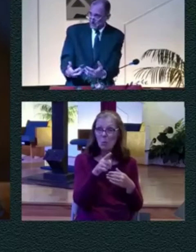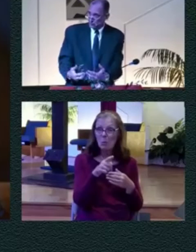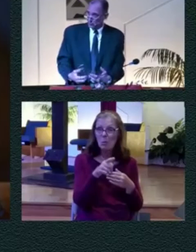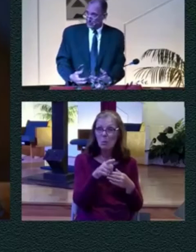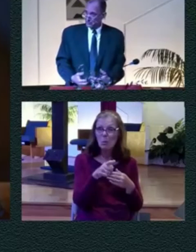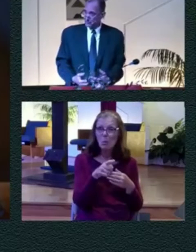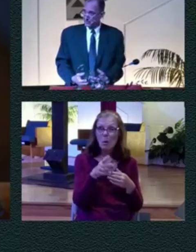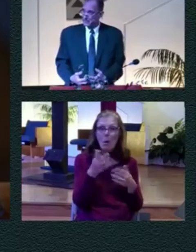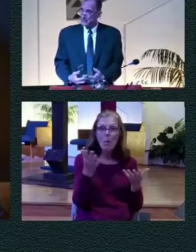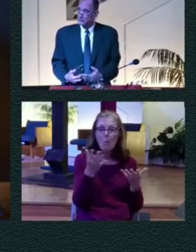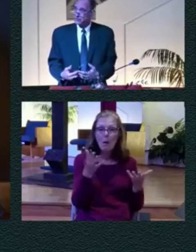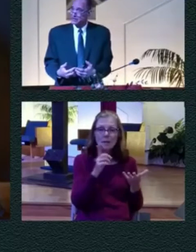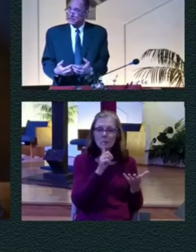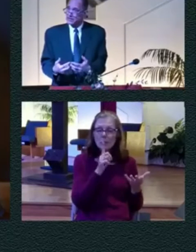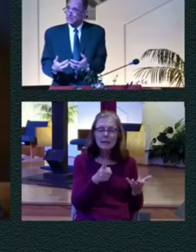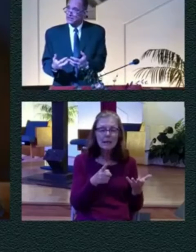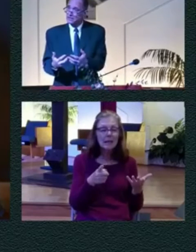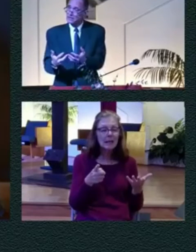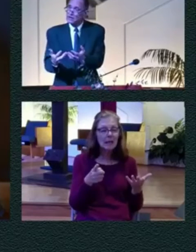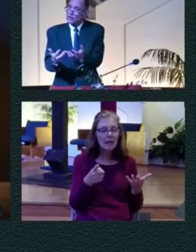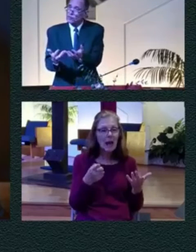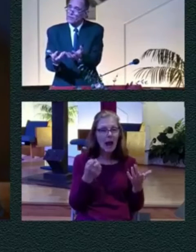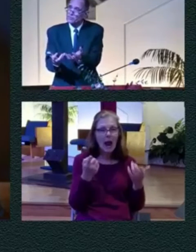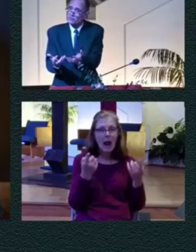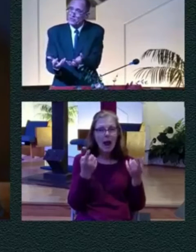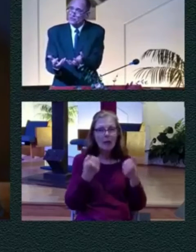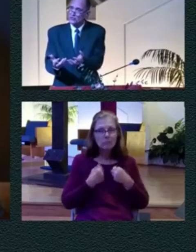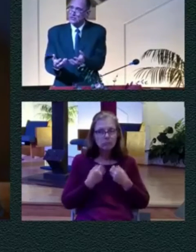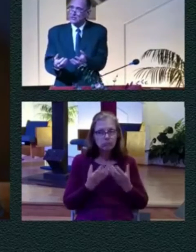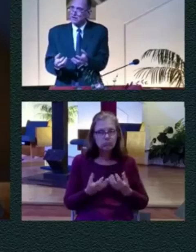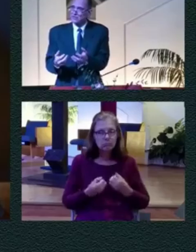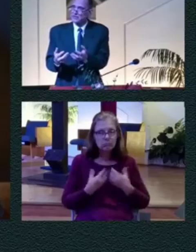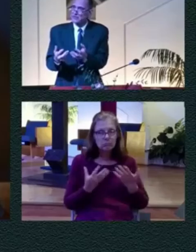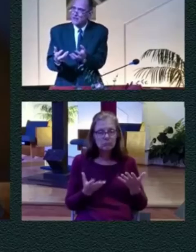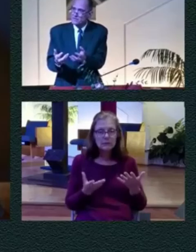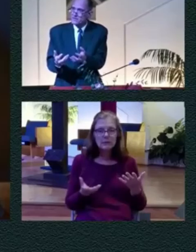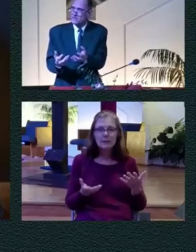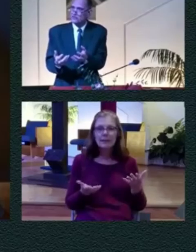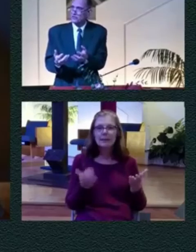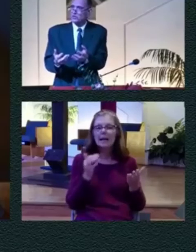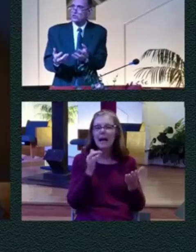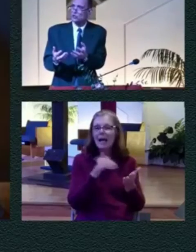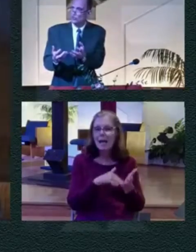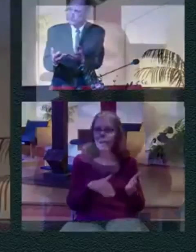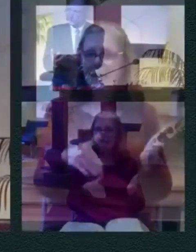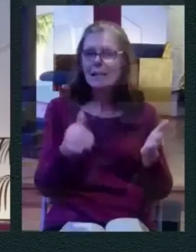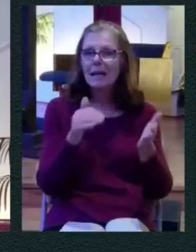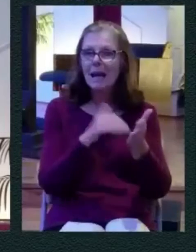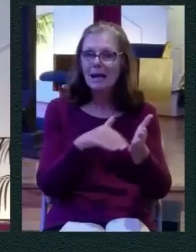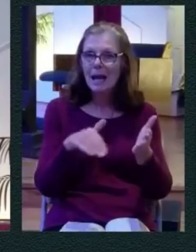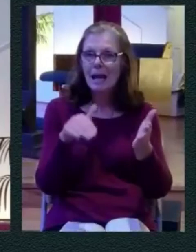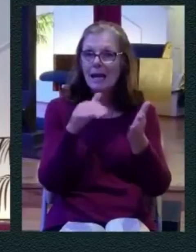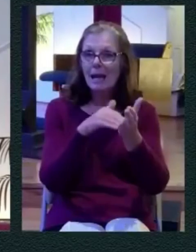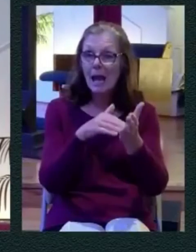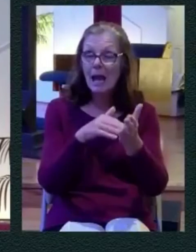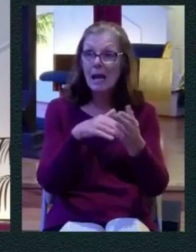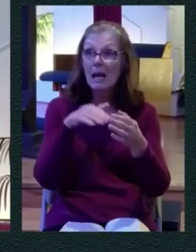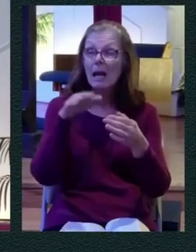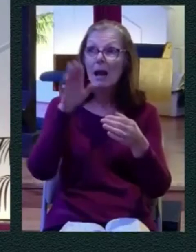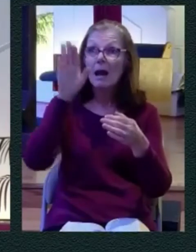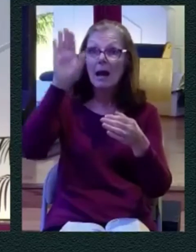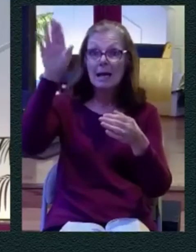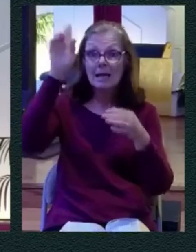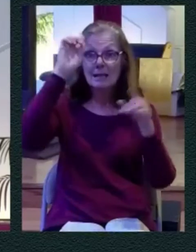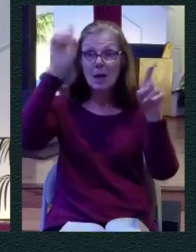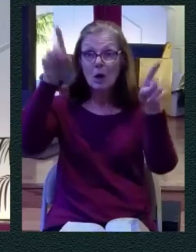being expressed here is a repetition of the covenant curses. You say,